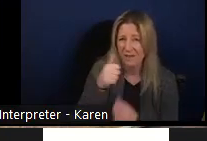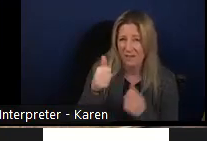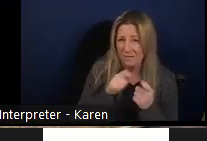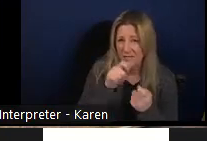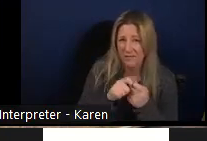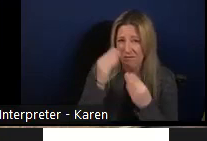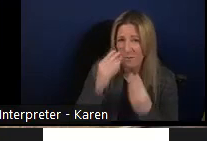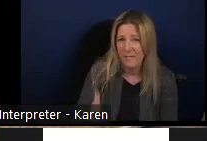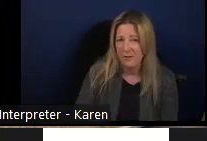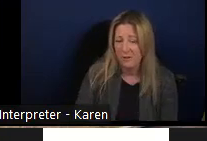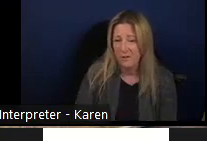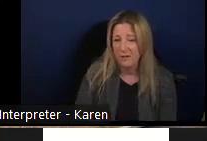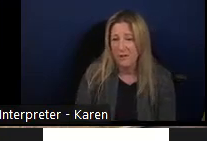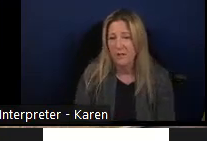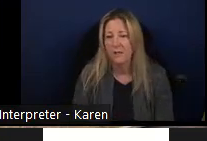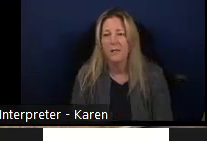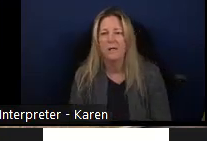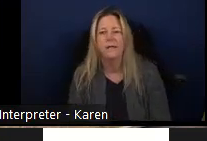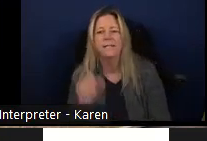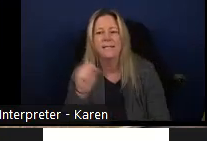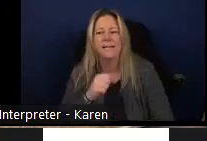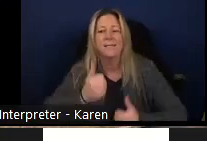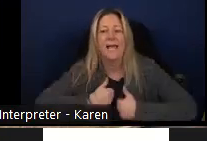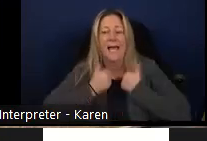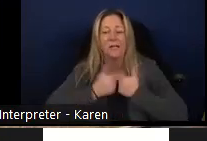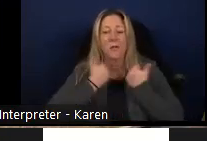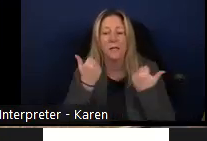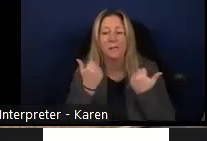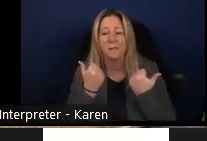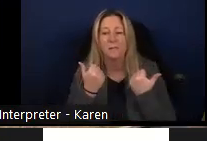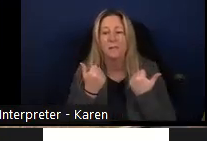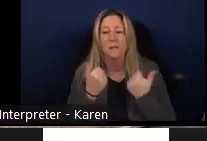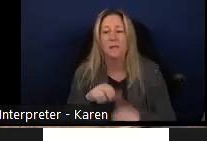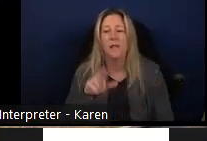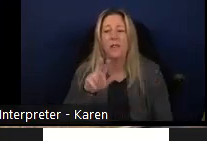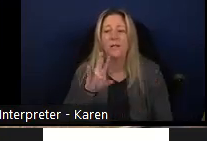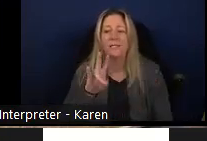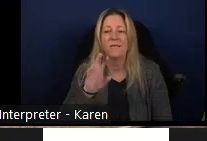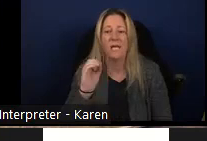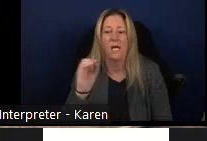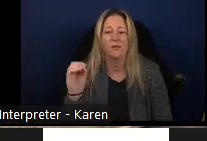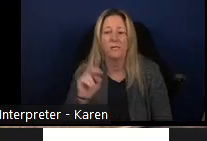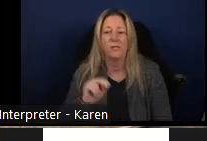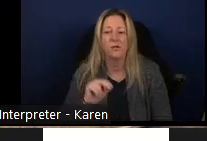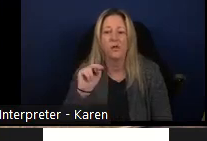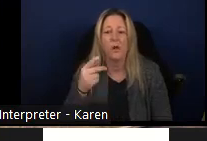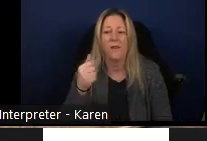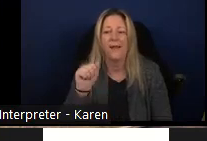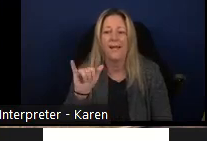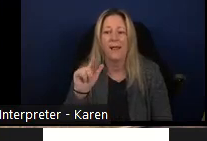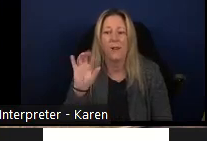on that? Yeah, the address for Claire Brown Commons is 3700 North Gaylord Street.